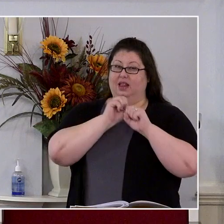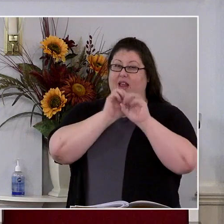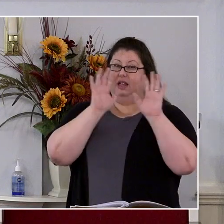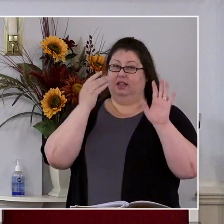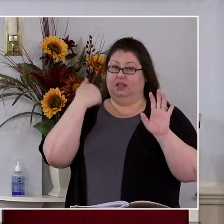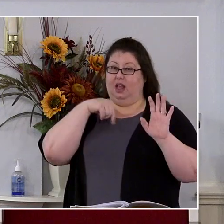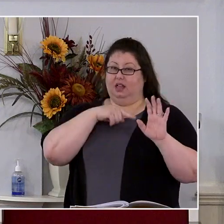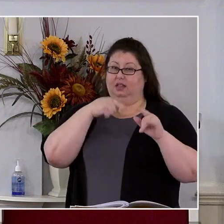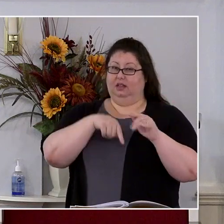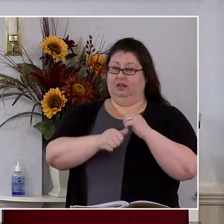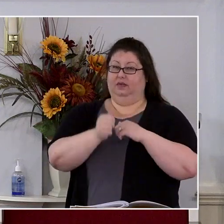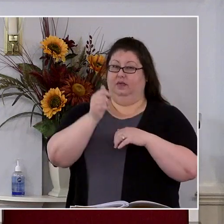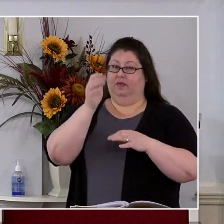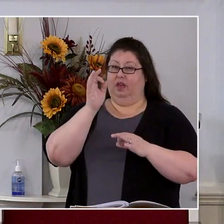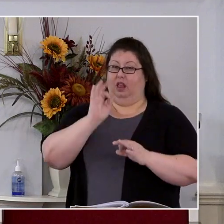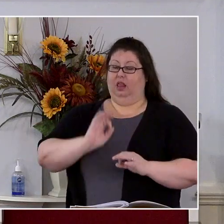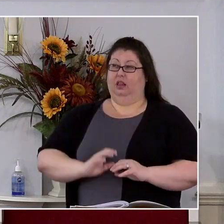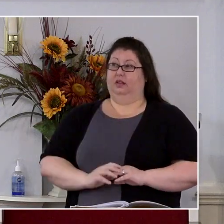faith.